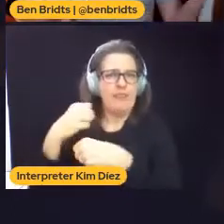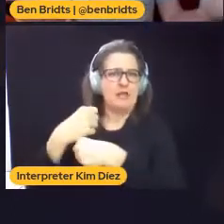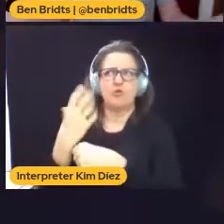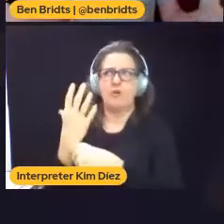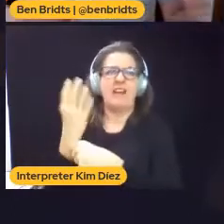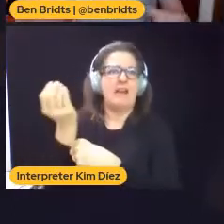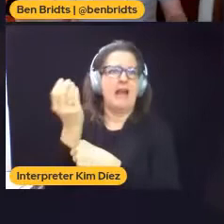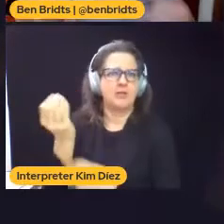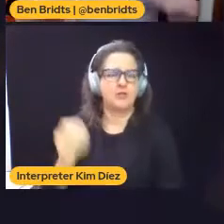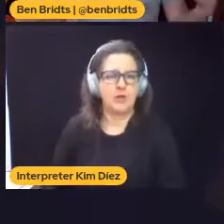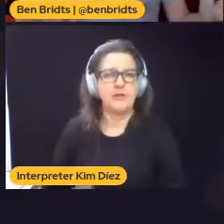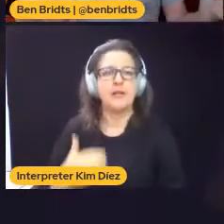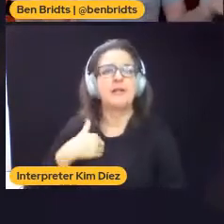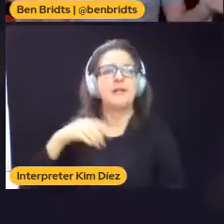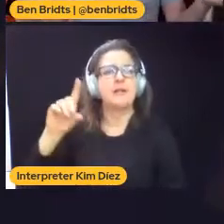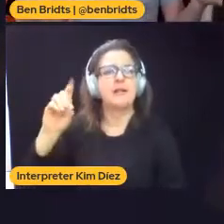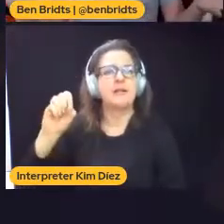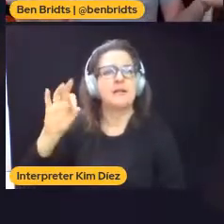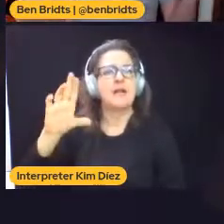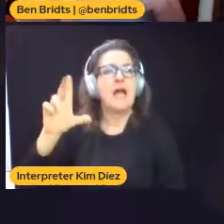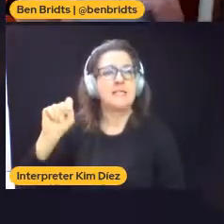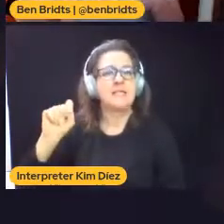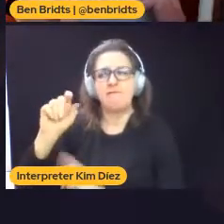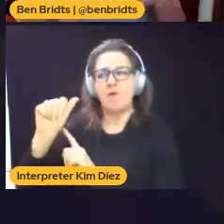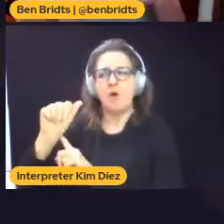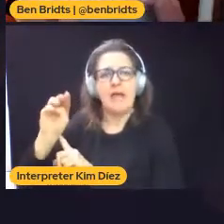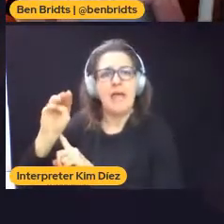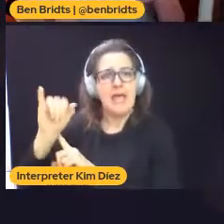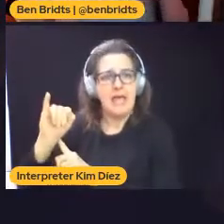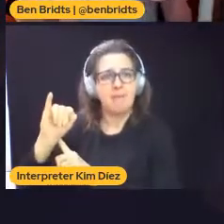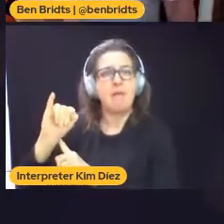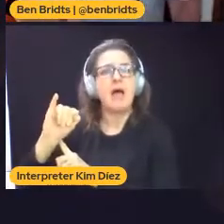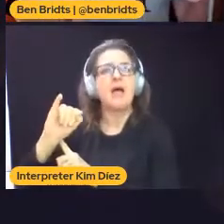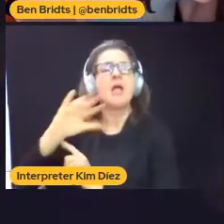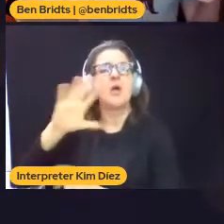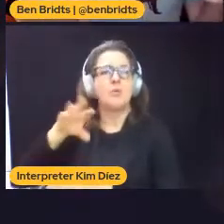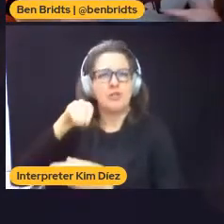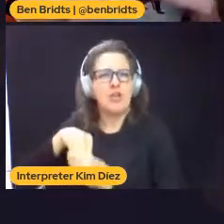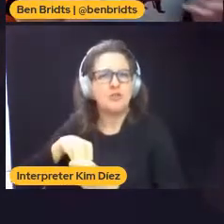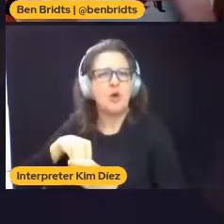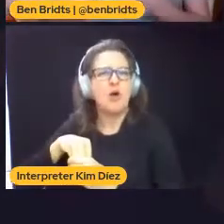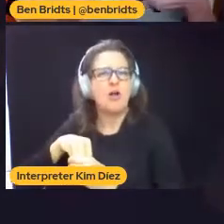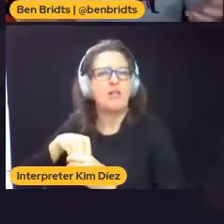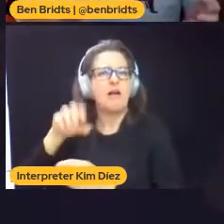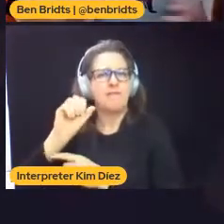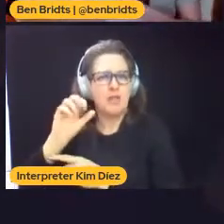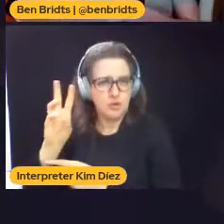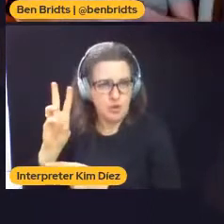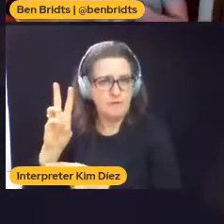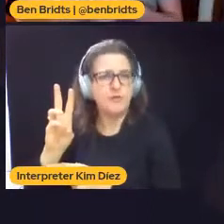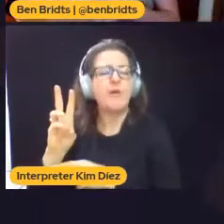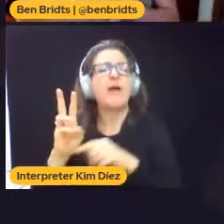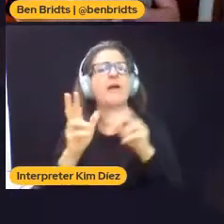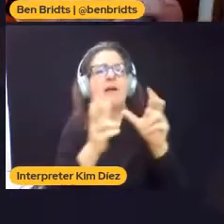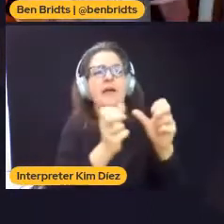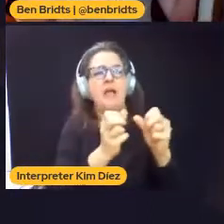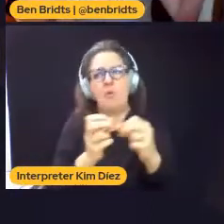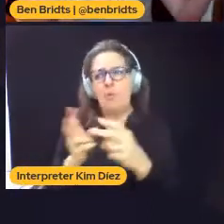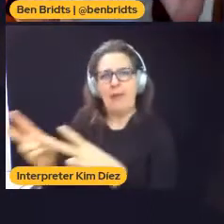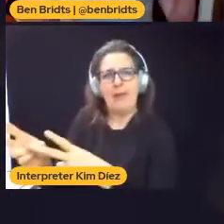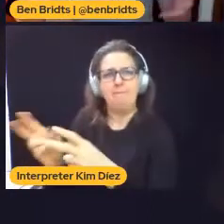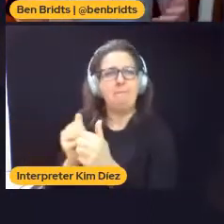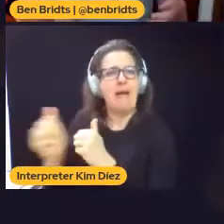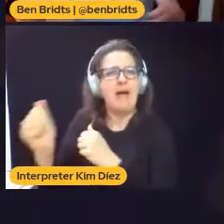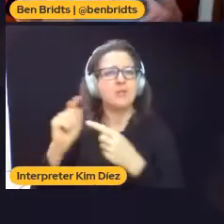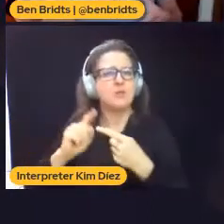We have a default AMI that also has all the bootstrapping software on there, and we pass that to the instance. And